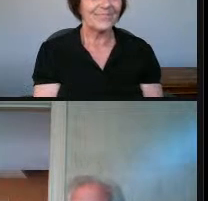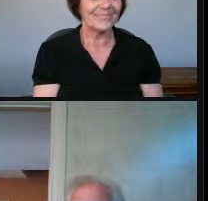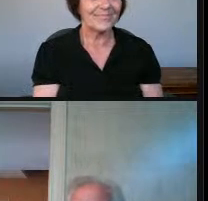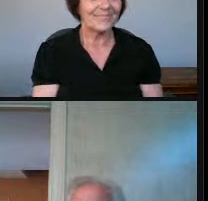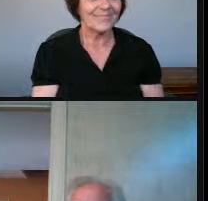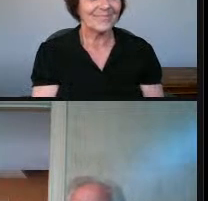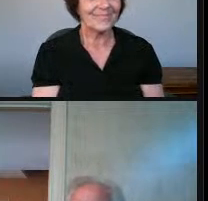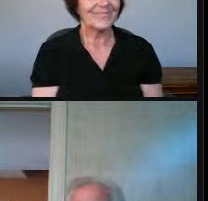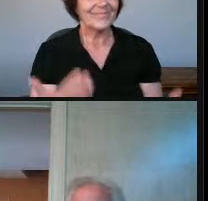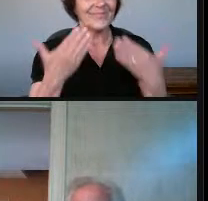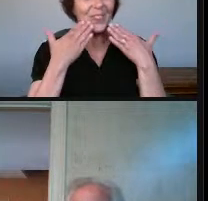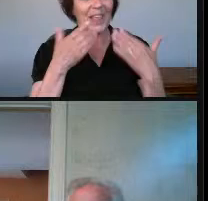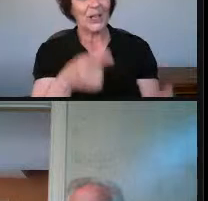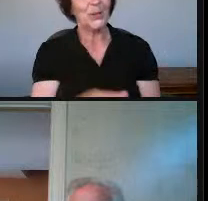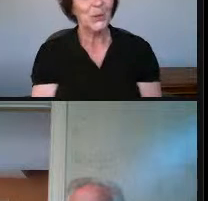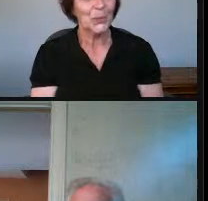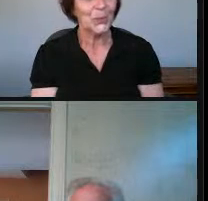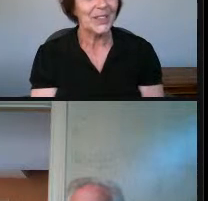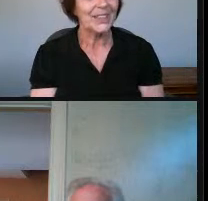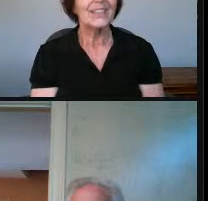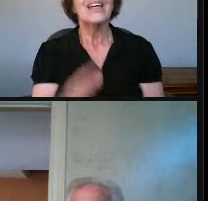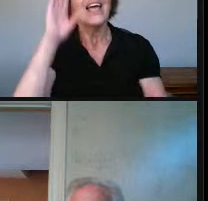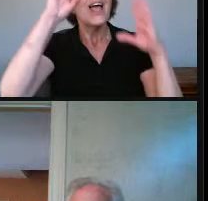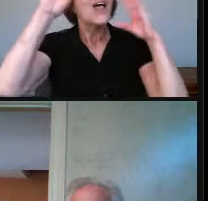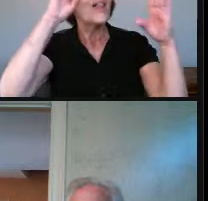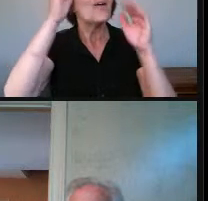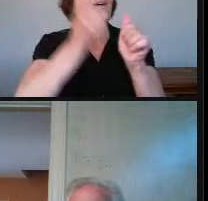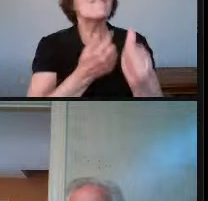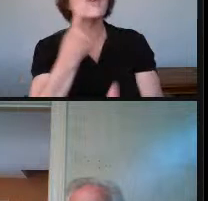Thank you, sir. Hello, everyone.